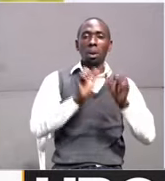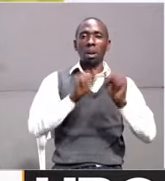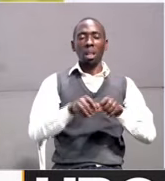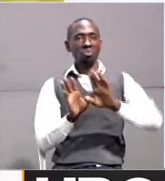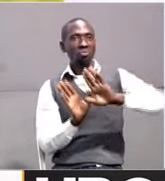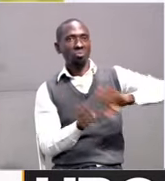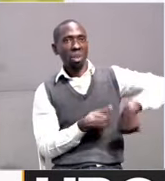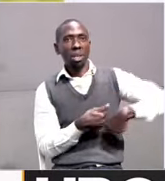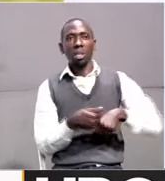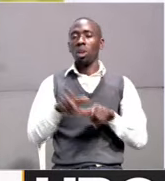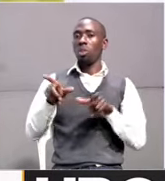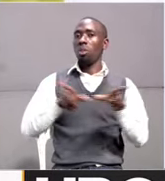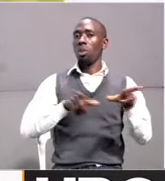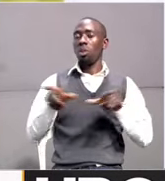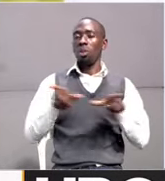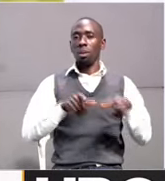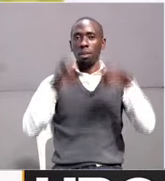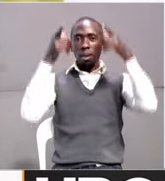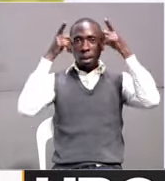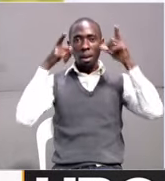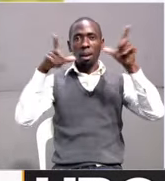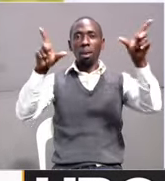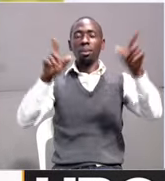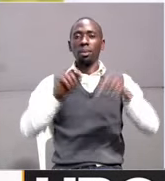these indigenous cattle.